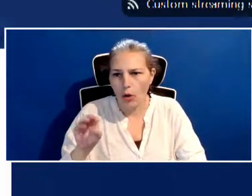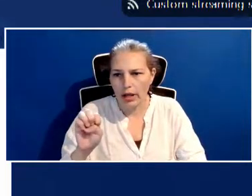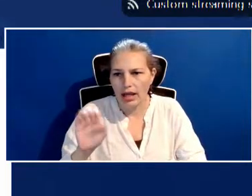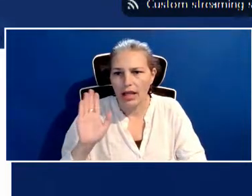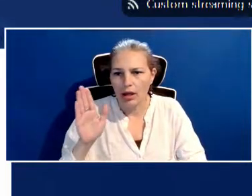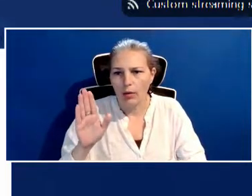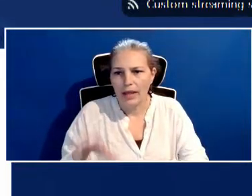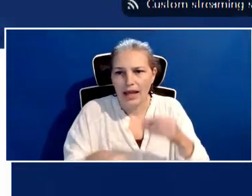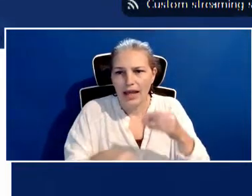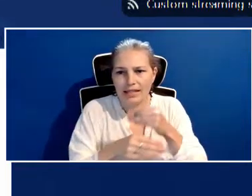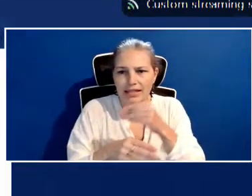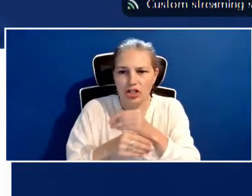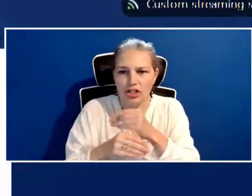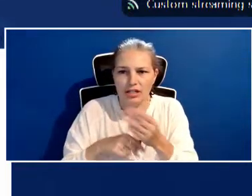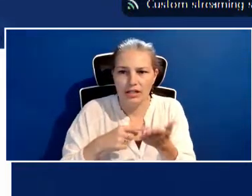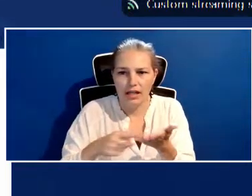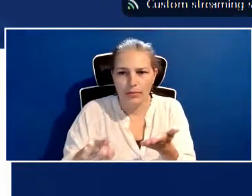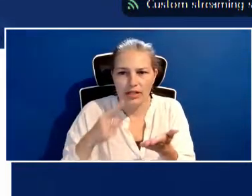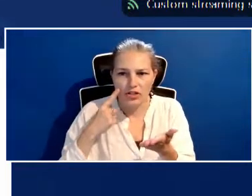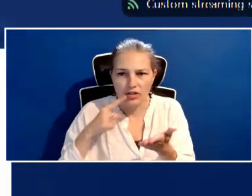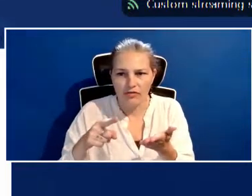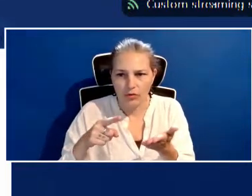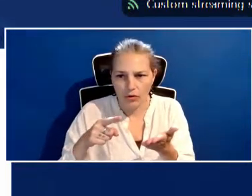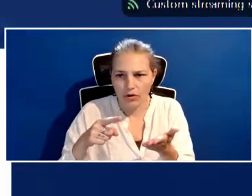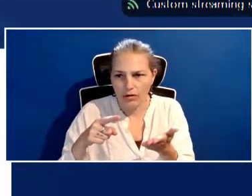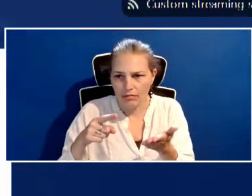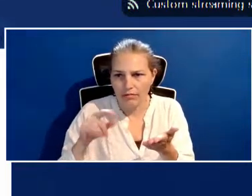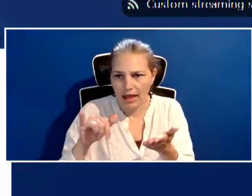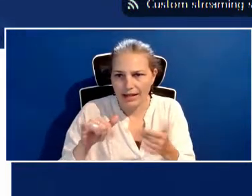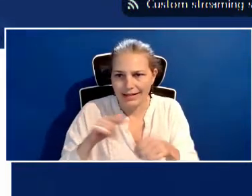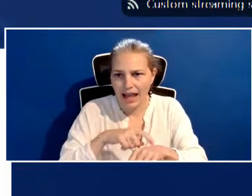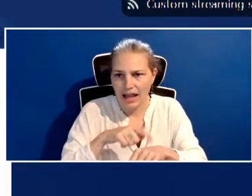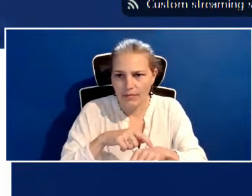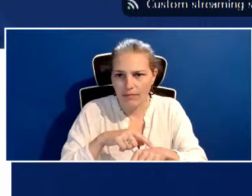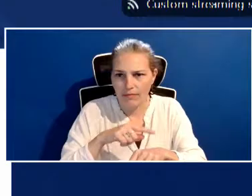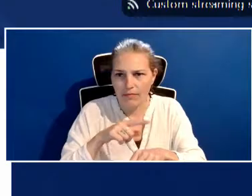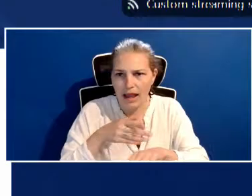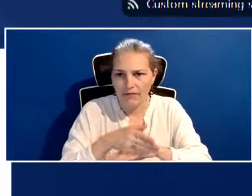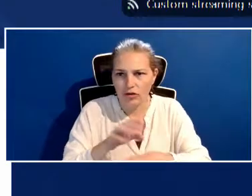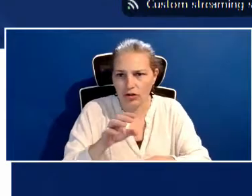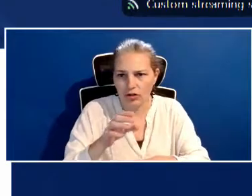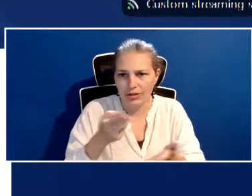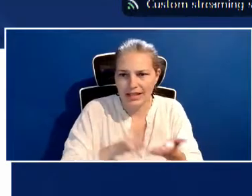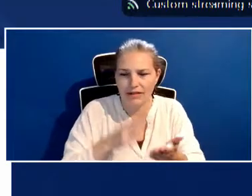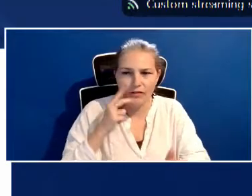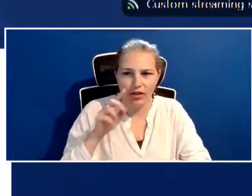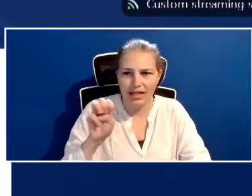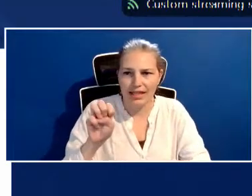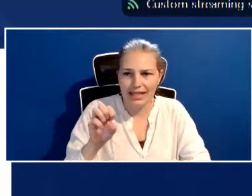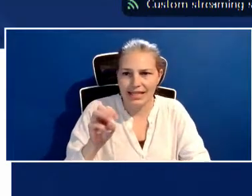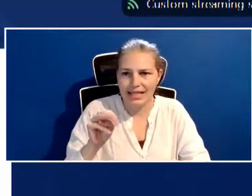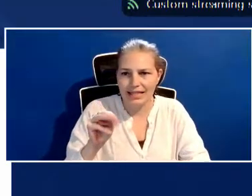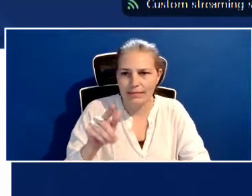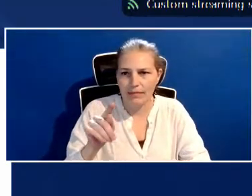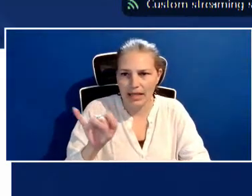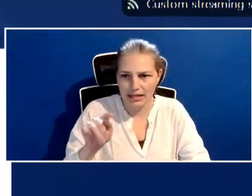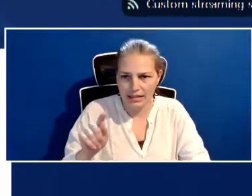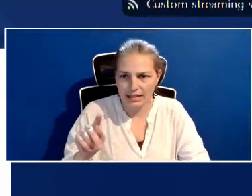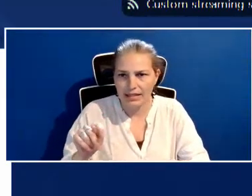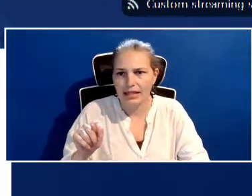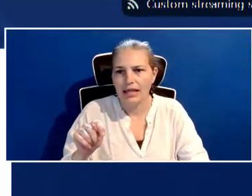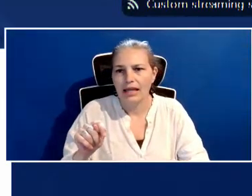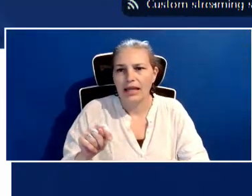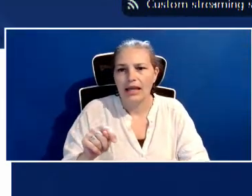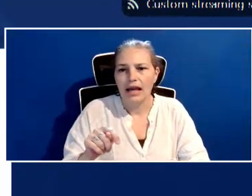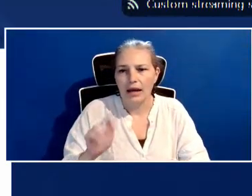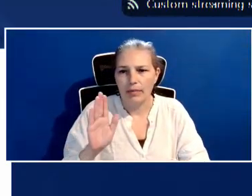at the time of easement signing. Once the easement is prepared, an appraisal will be conducted to determine the compensation for the easement.